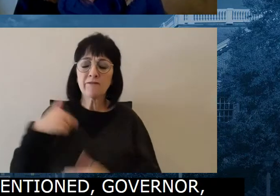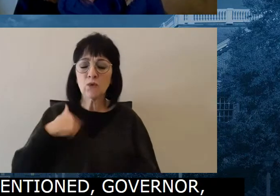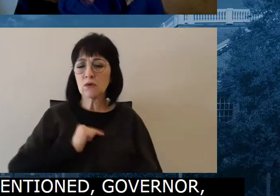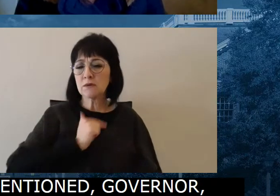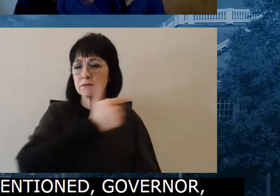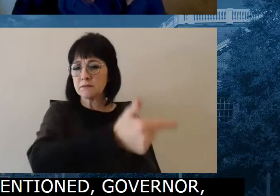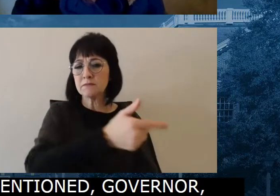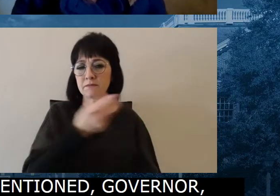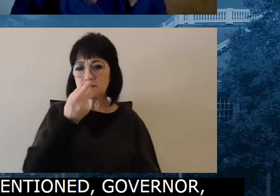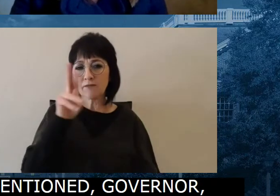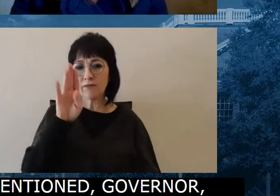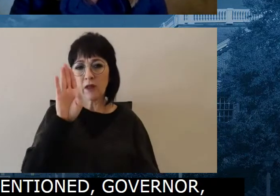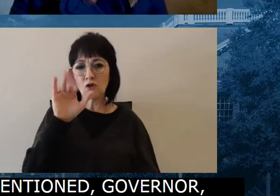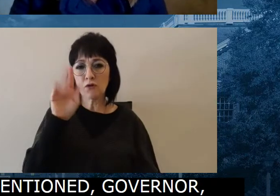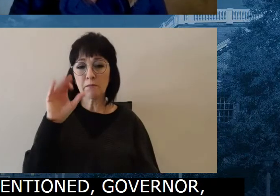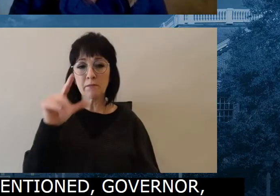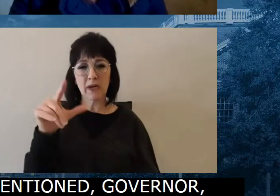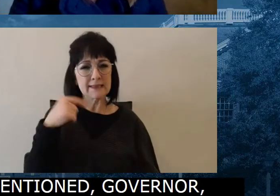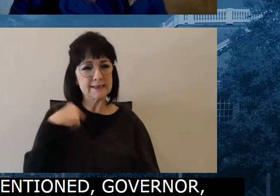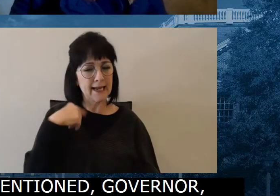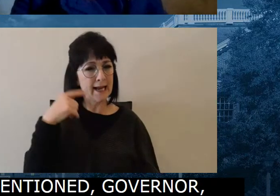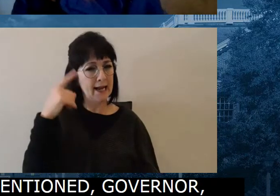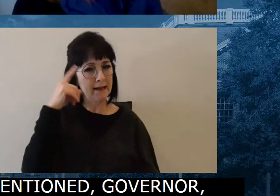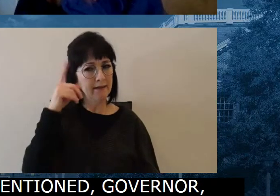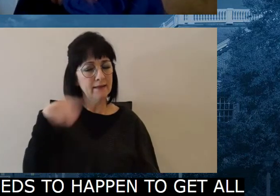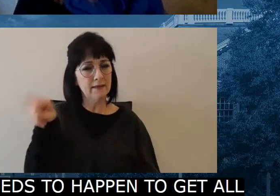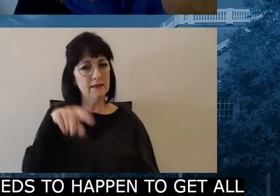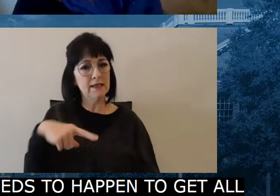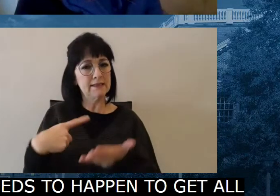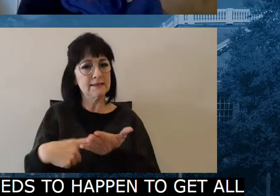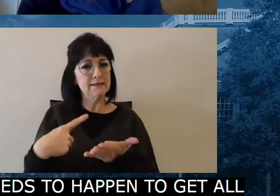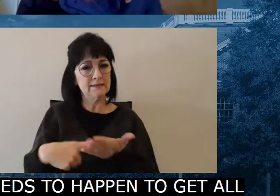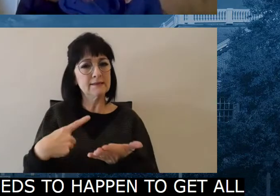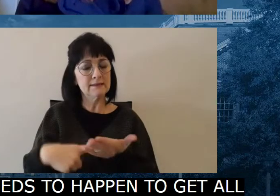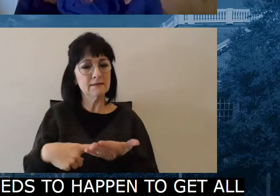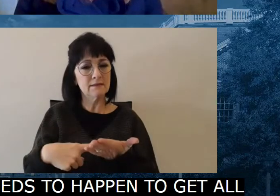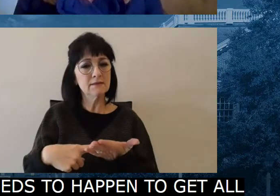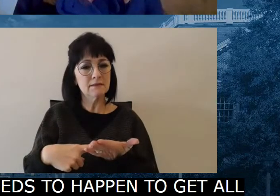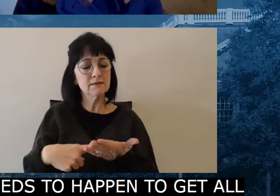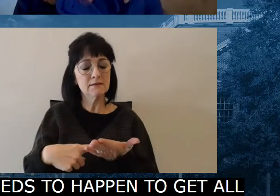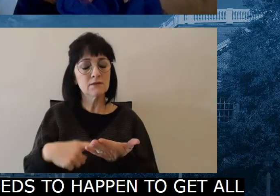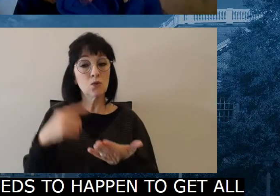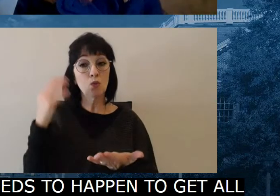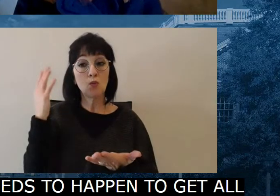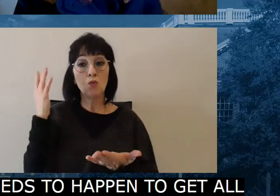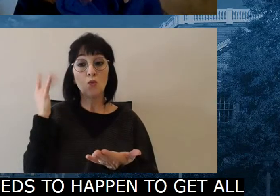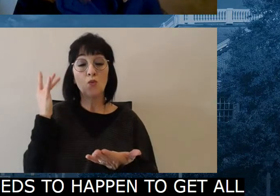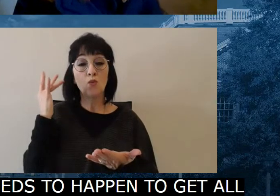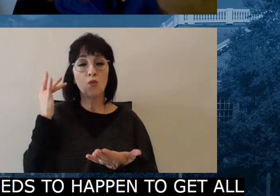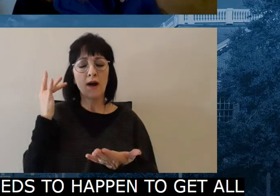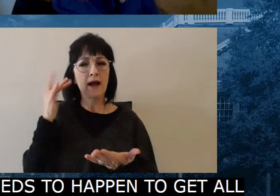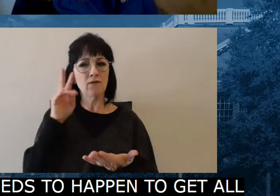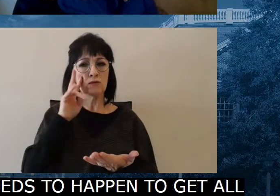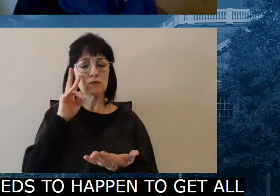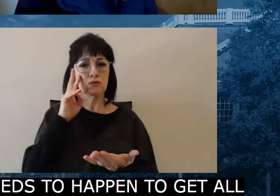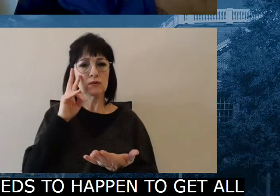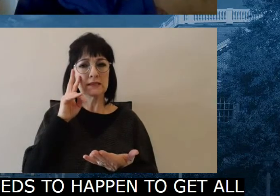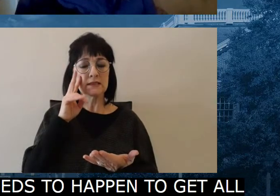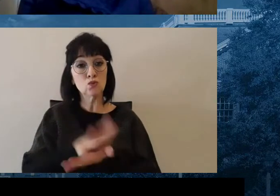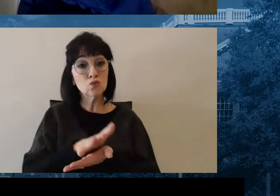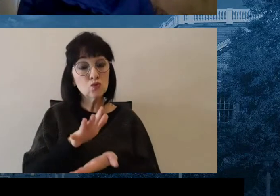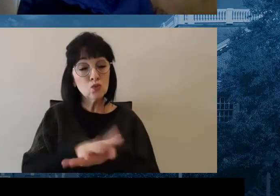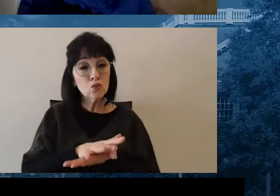a question of an operational question, right? To enable schools